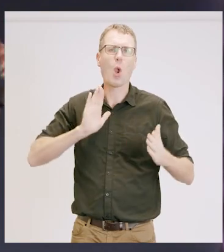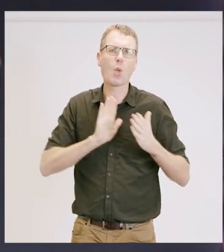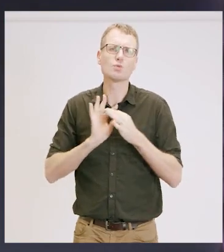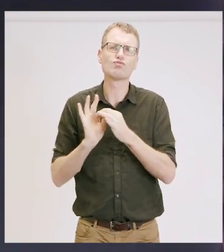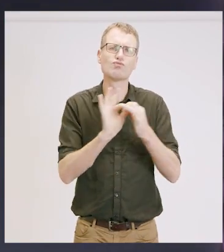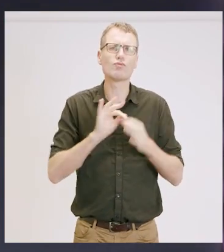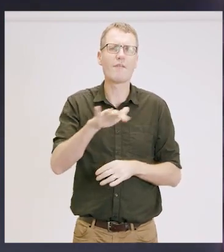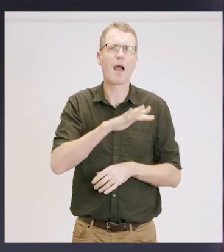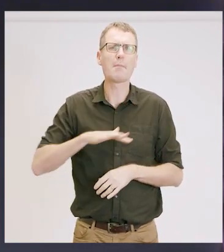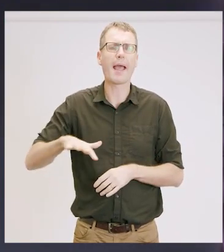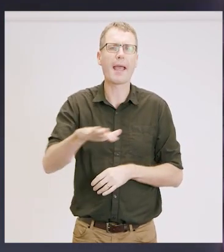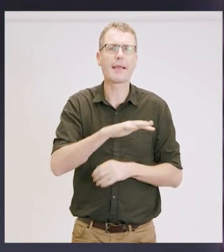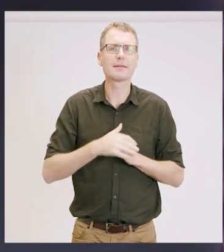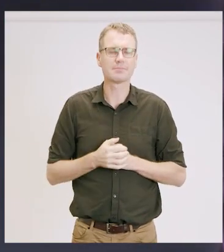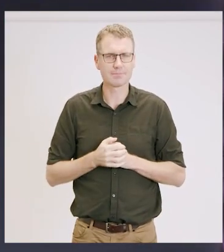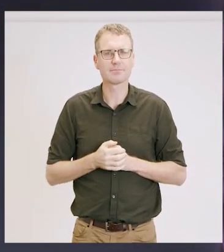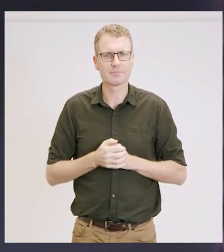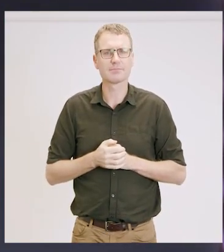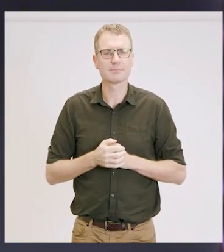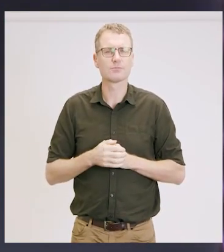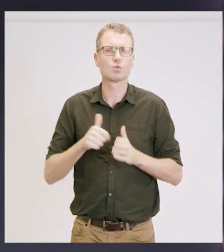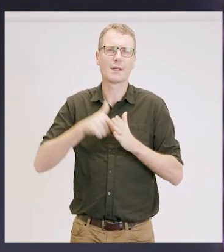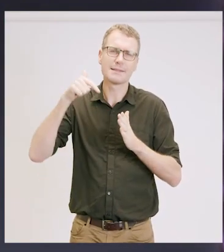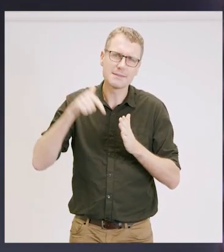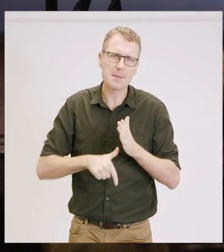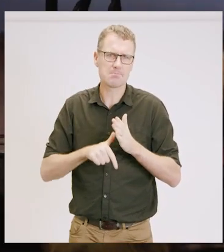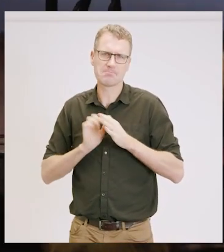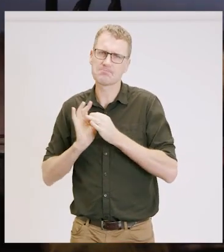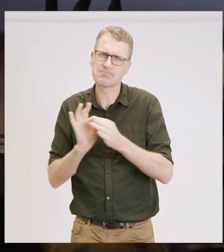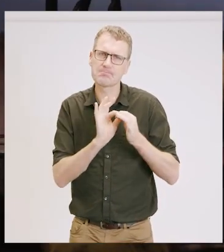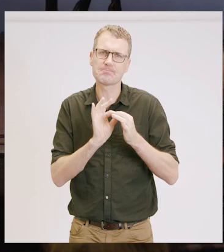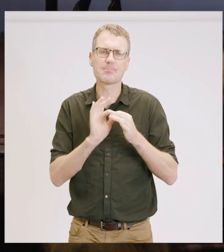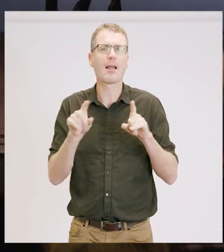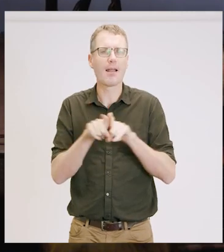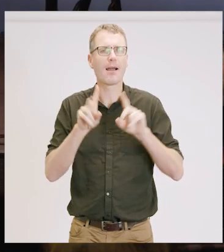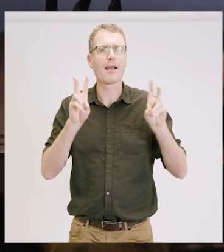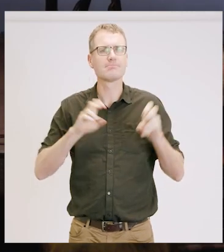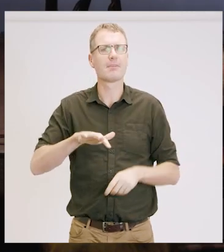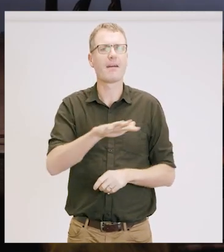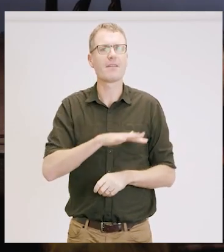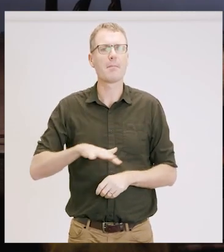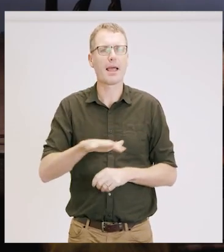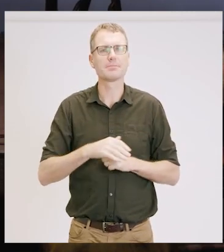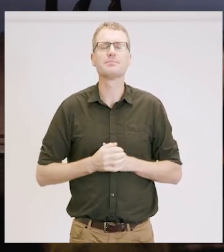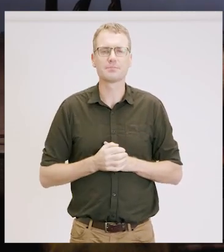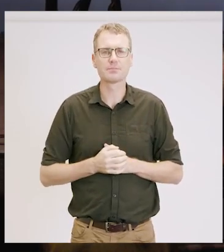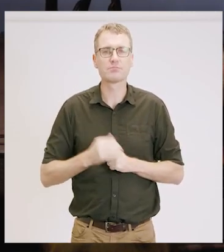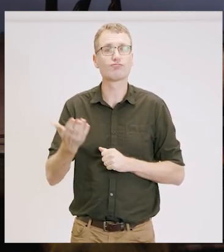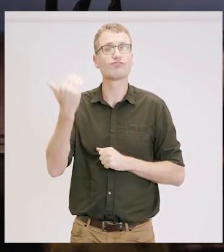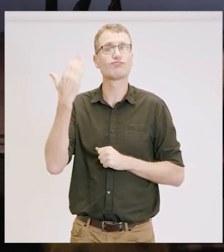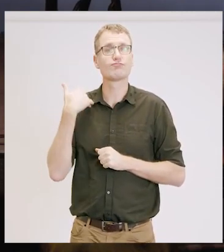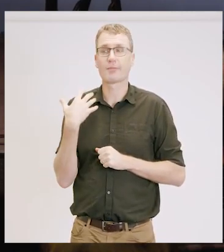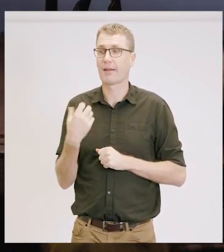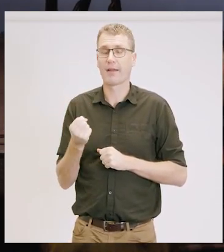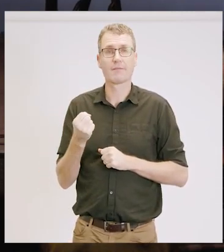family, about a deepness of family. And at one stage, we had a pastor couple that we were talking to in one of